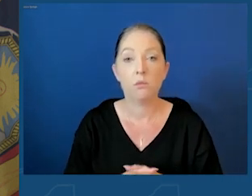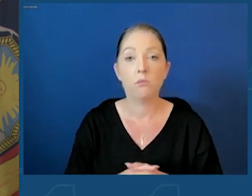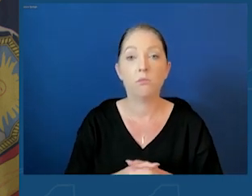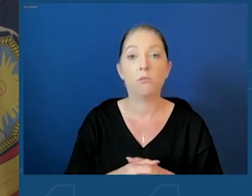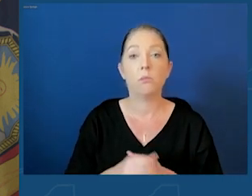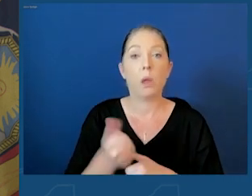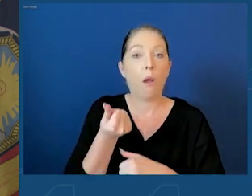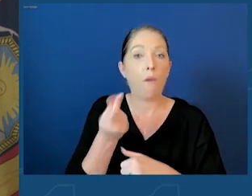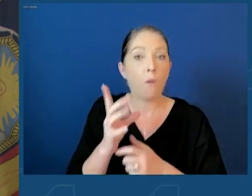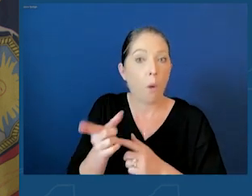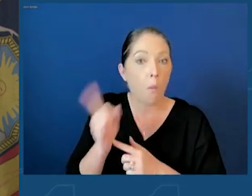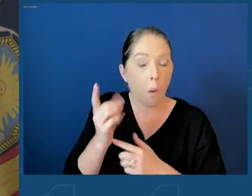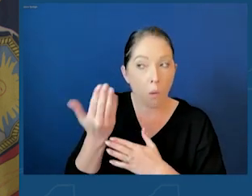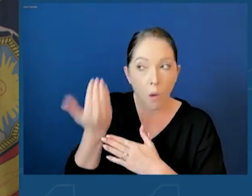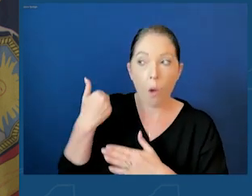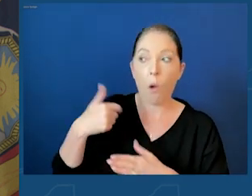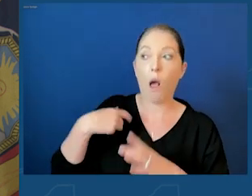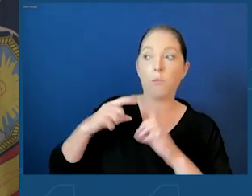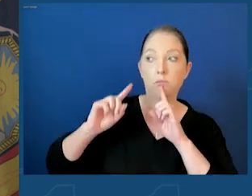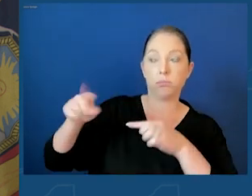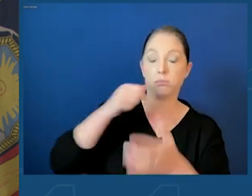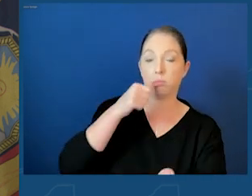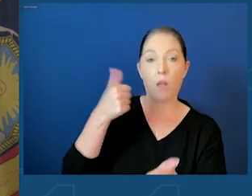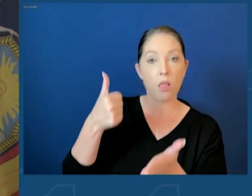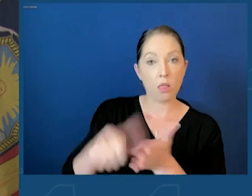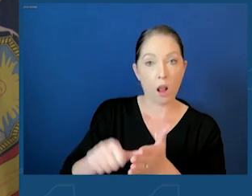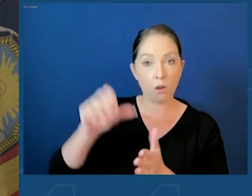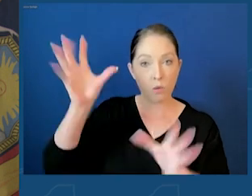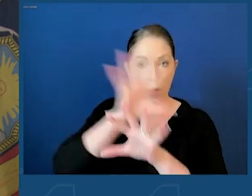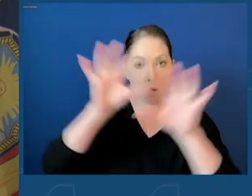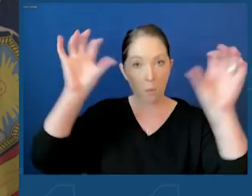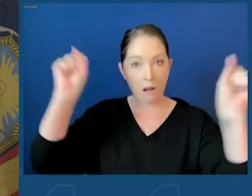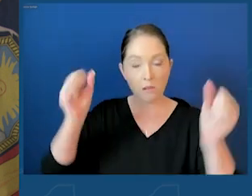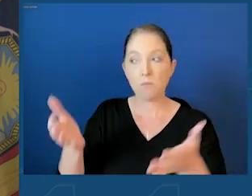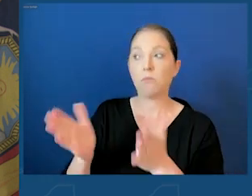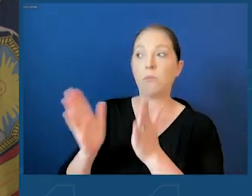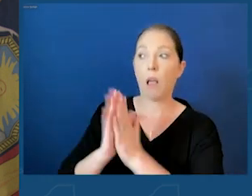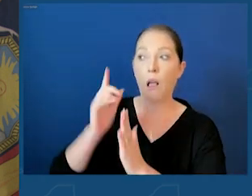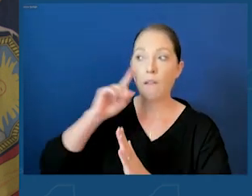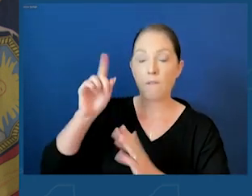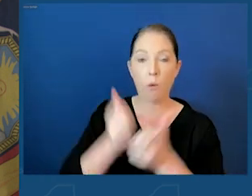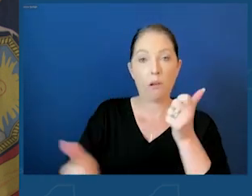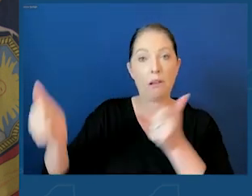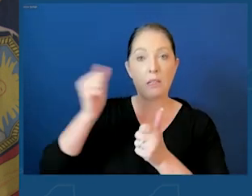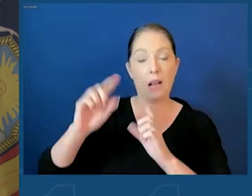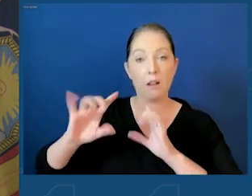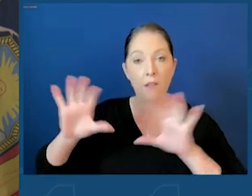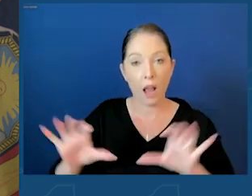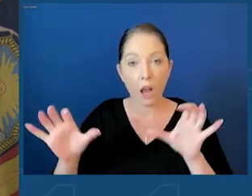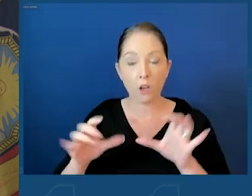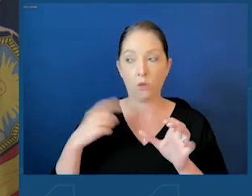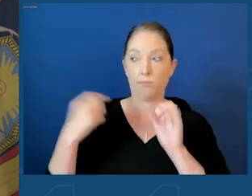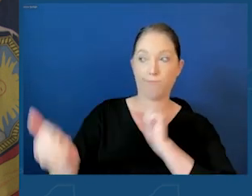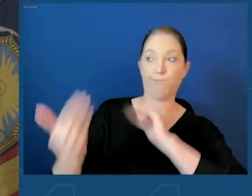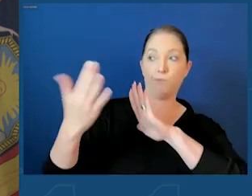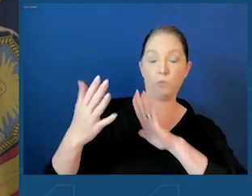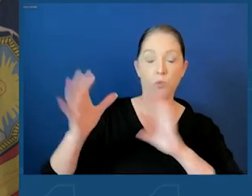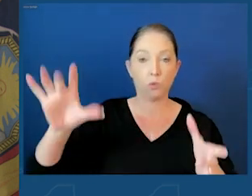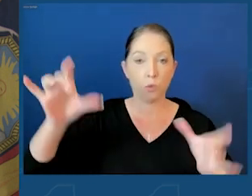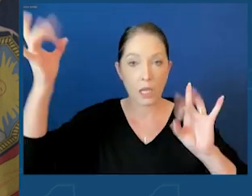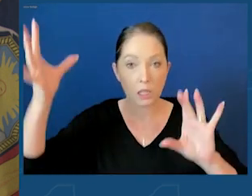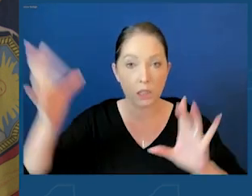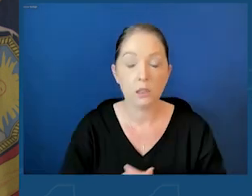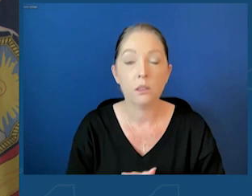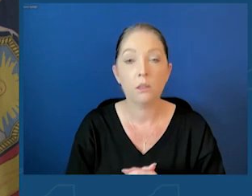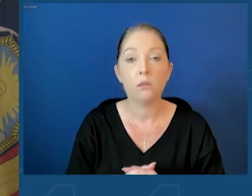Biden administration formally requesting that it take executive action to address New York's migrant crisis. I'll detail